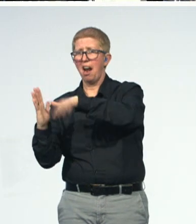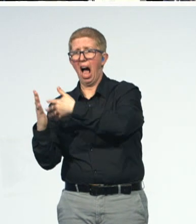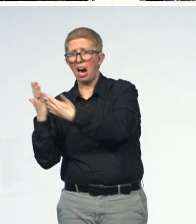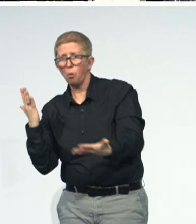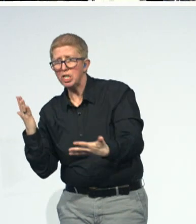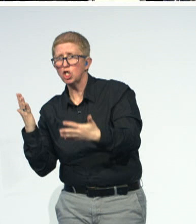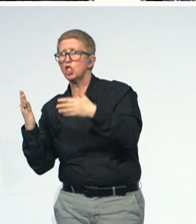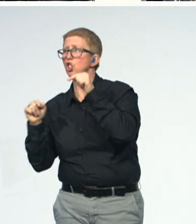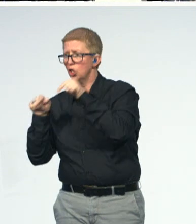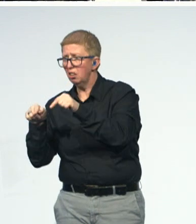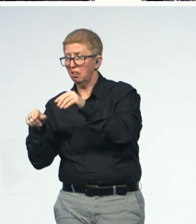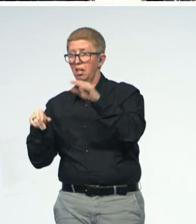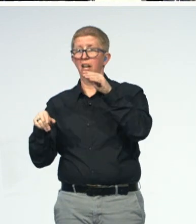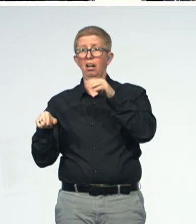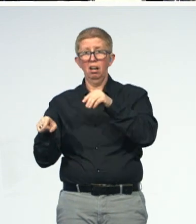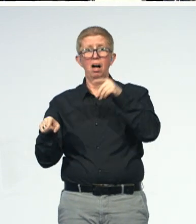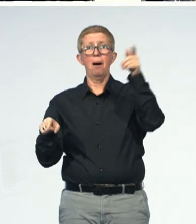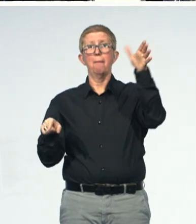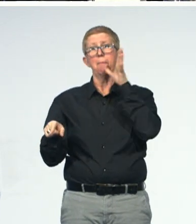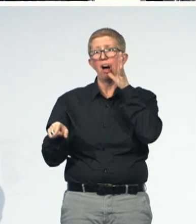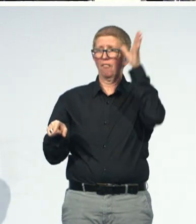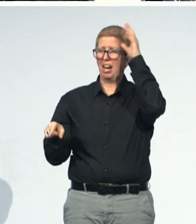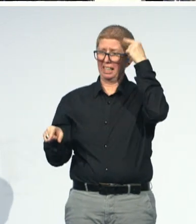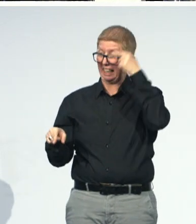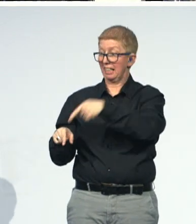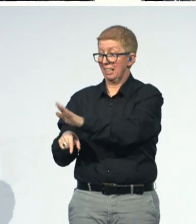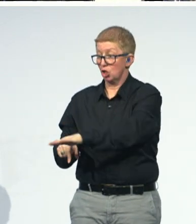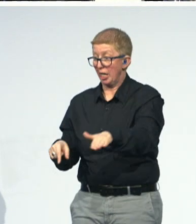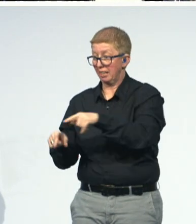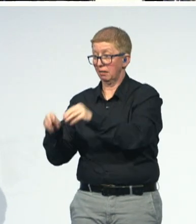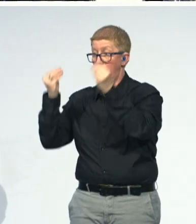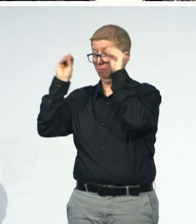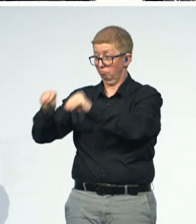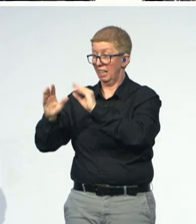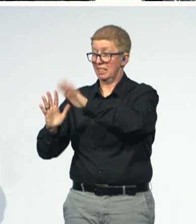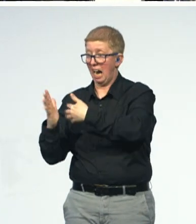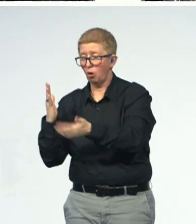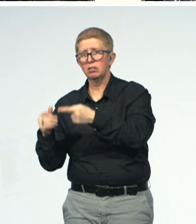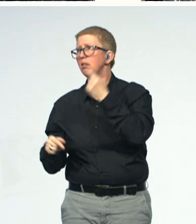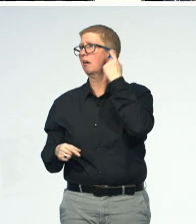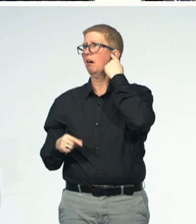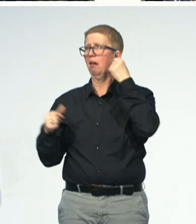But actually, there's a long-standing problem of